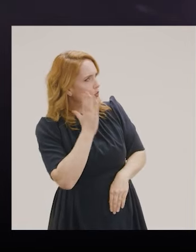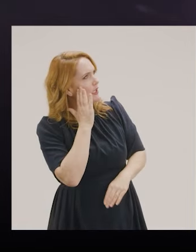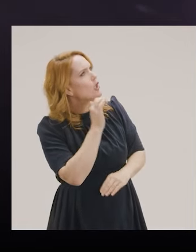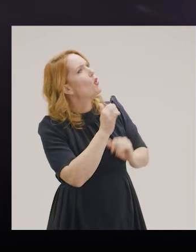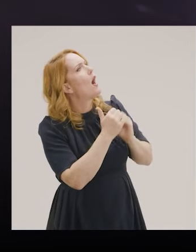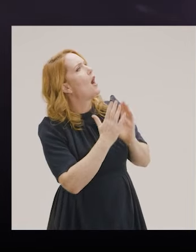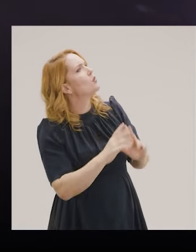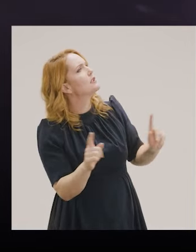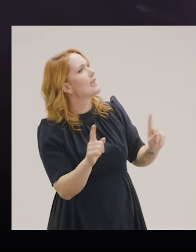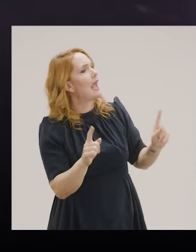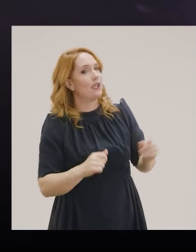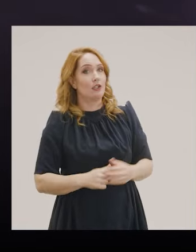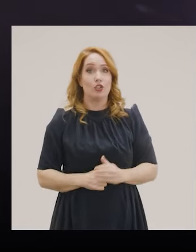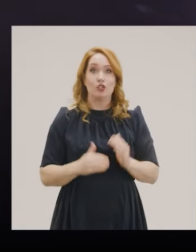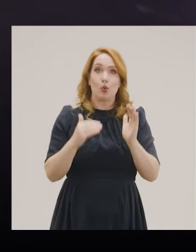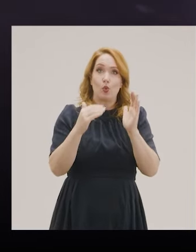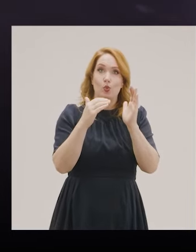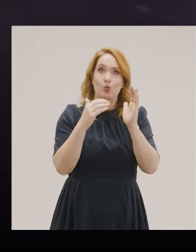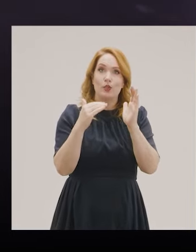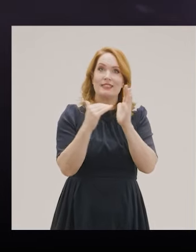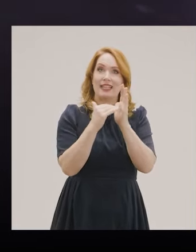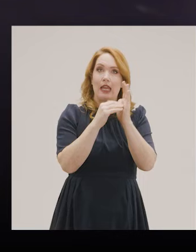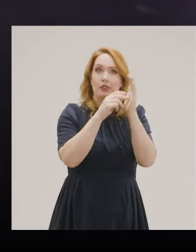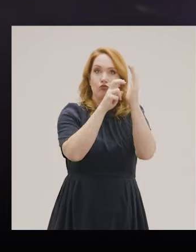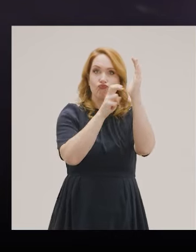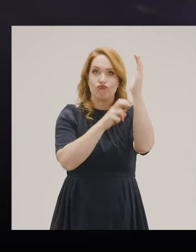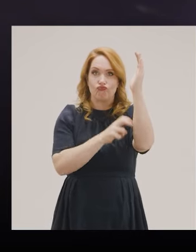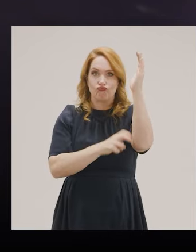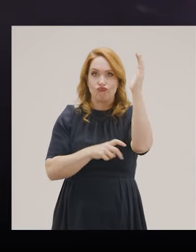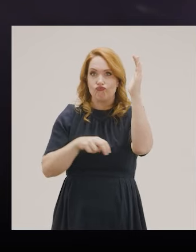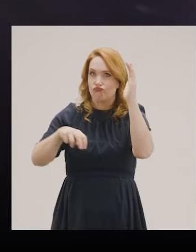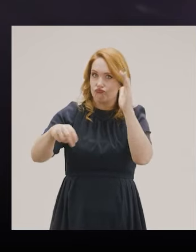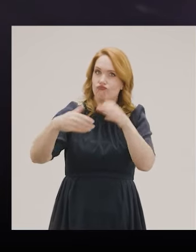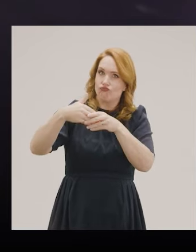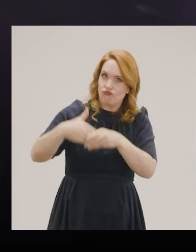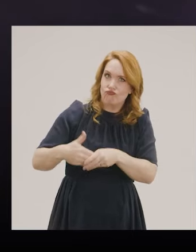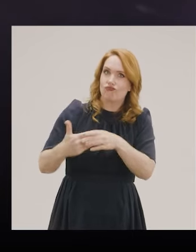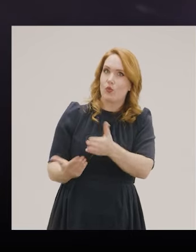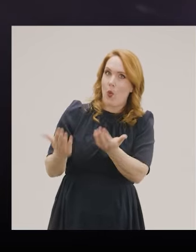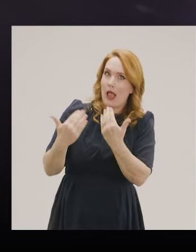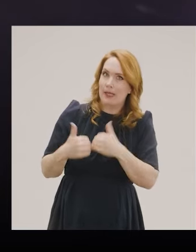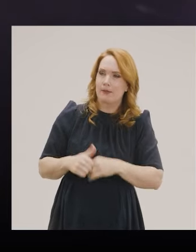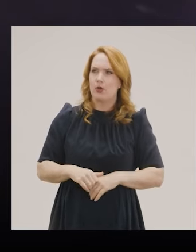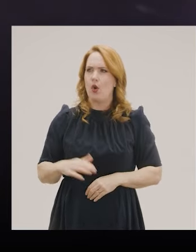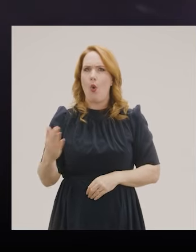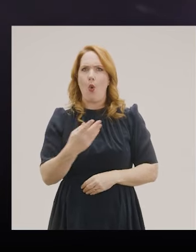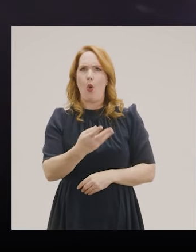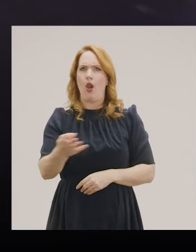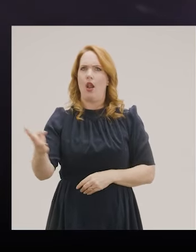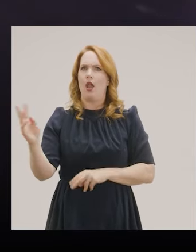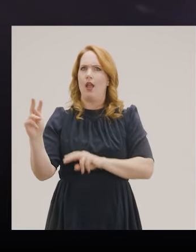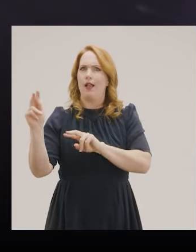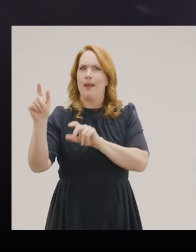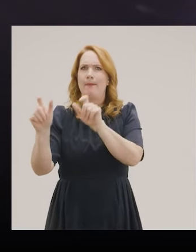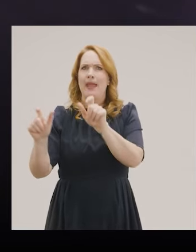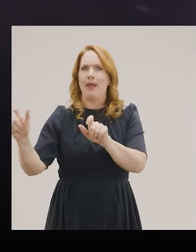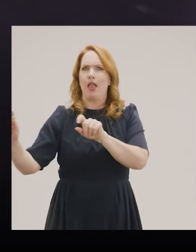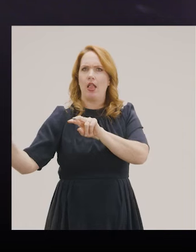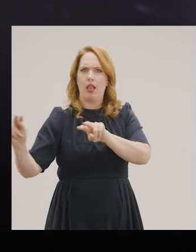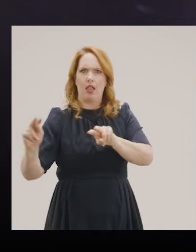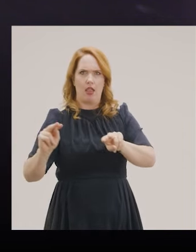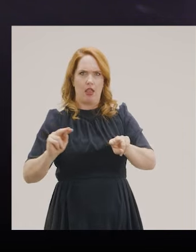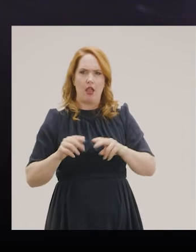immediately. I must stay at your house today." So he came down at once and welcomed him gladly. All the people saw this and